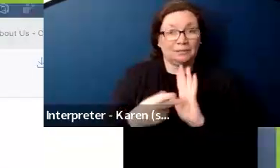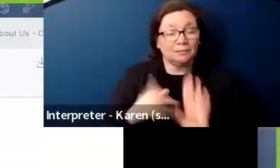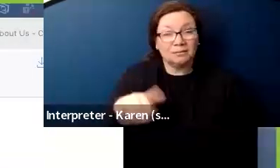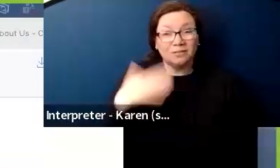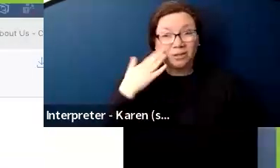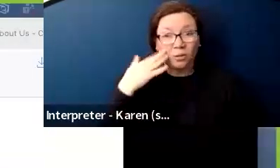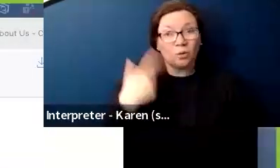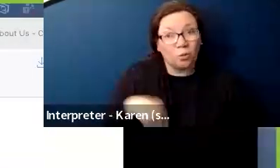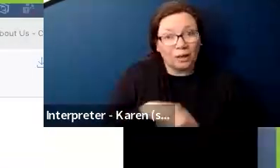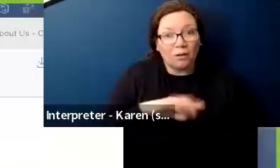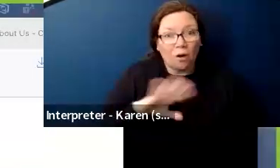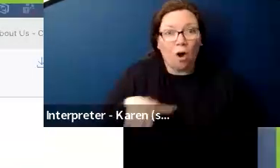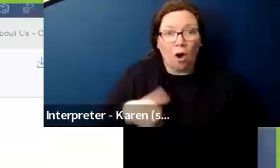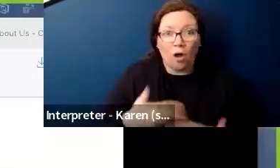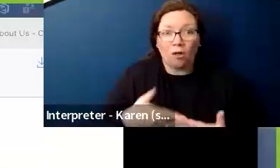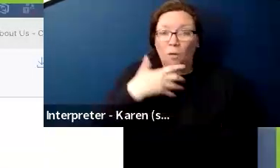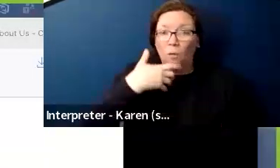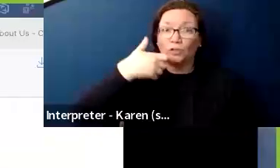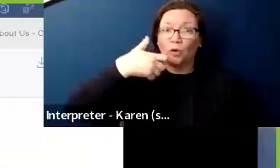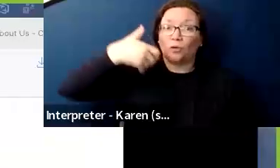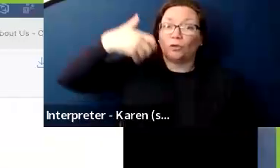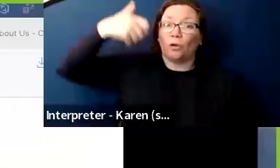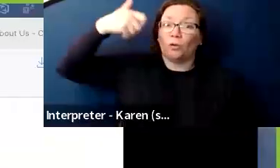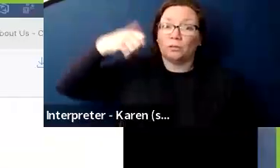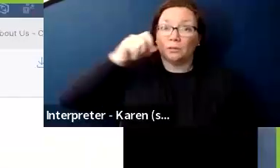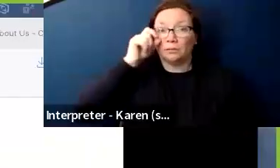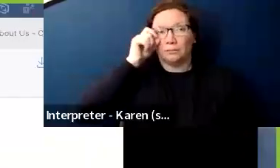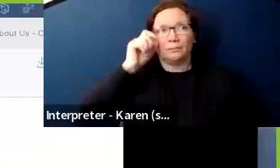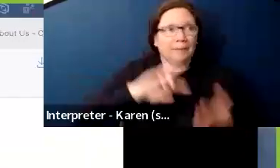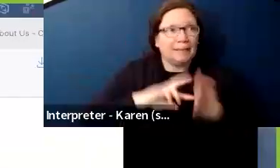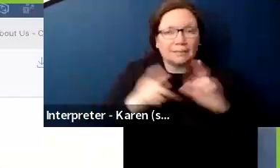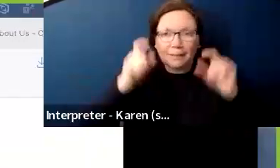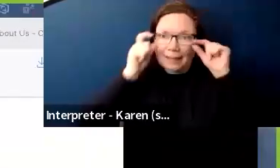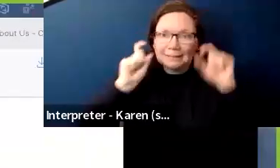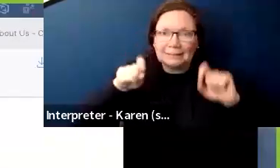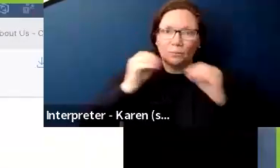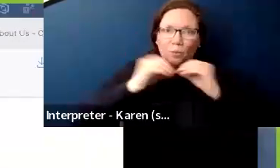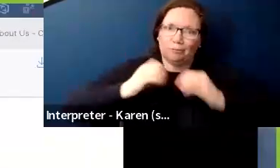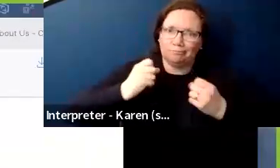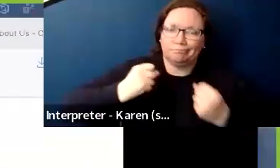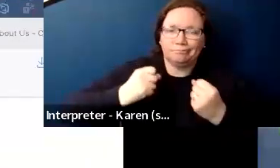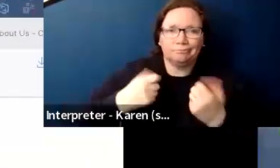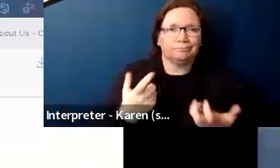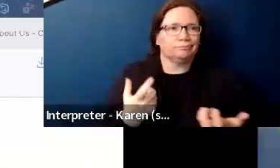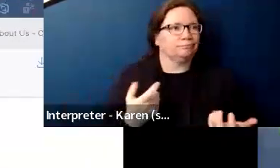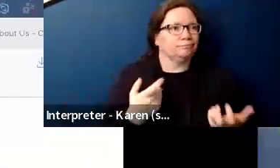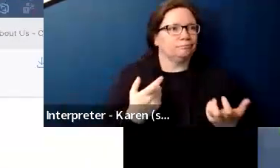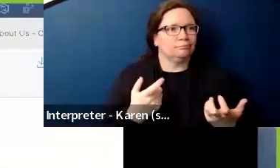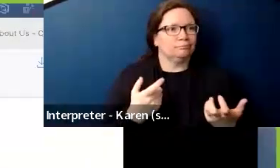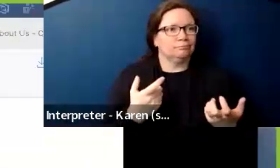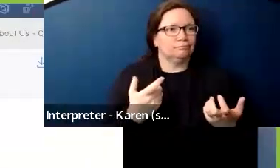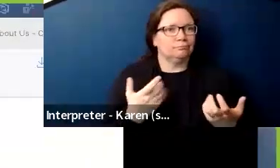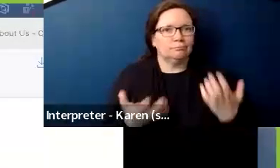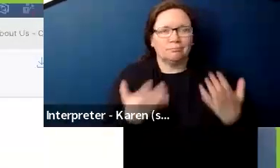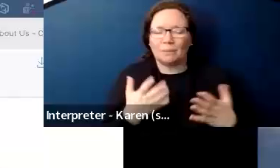into needing, a higher a prescription of glasses, and being I'm a little bit more